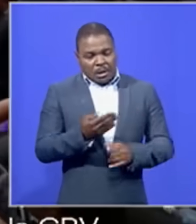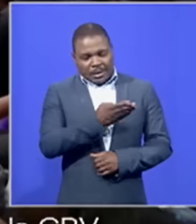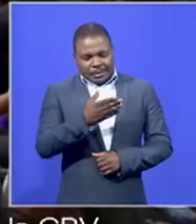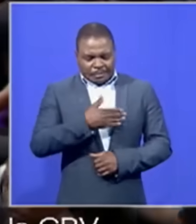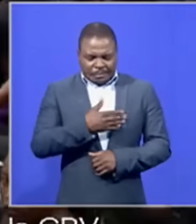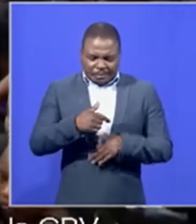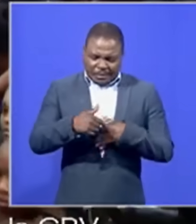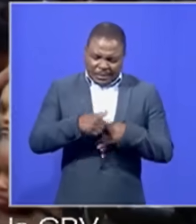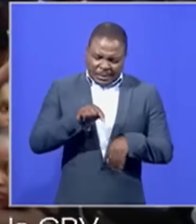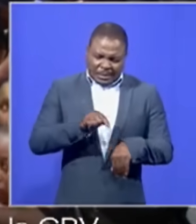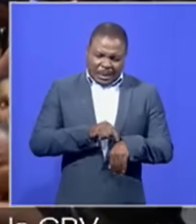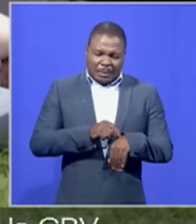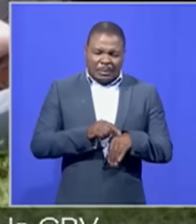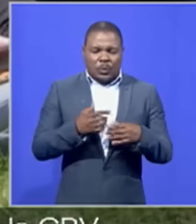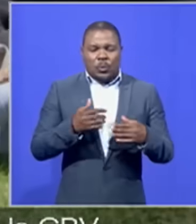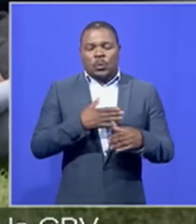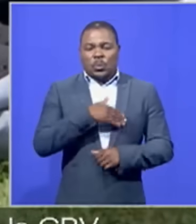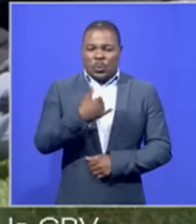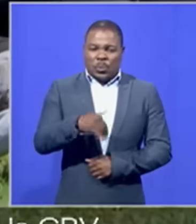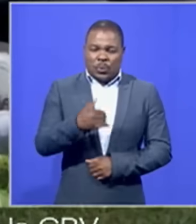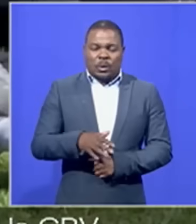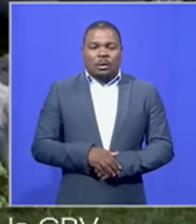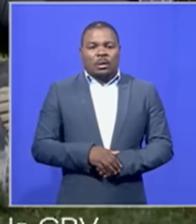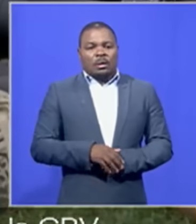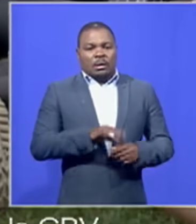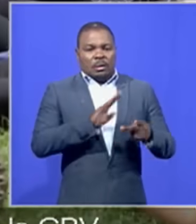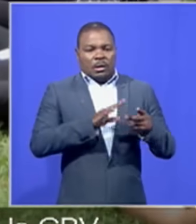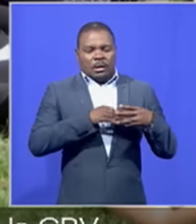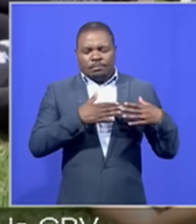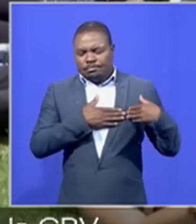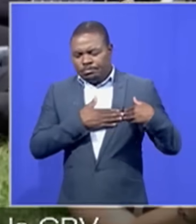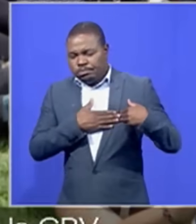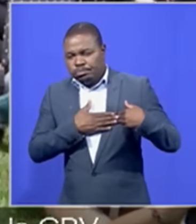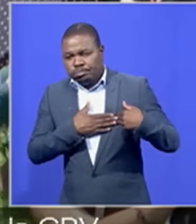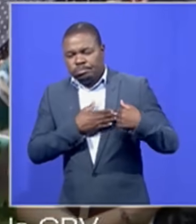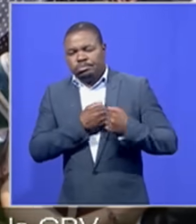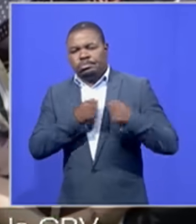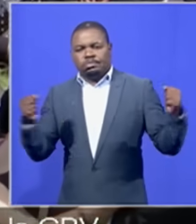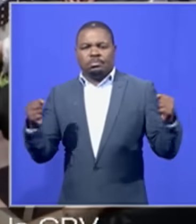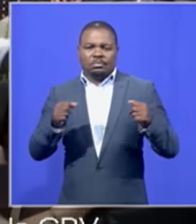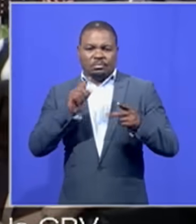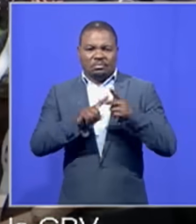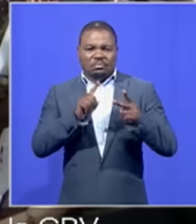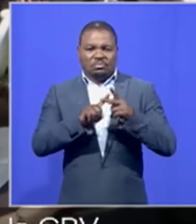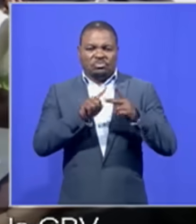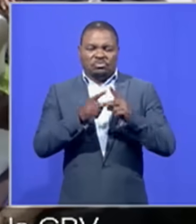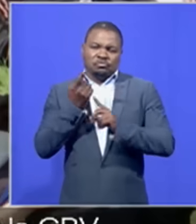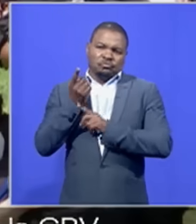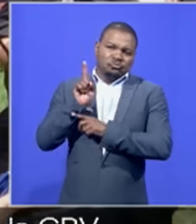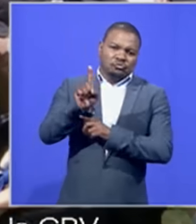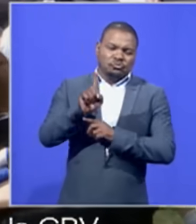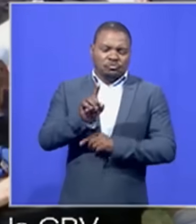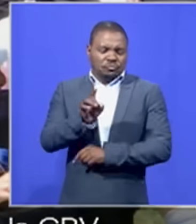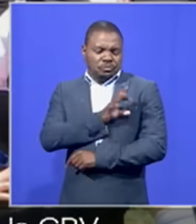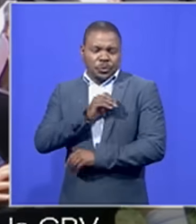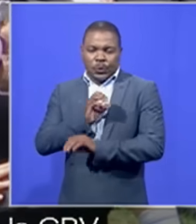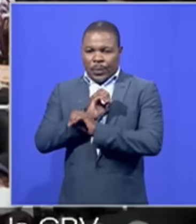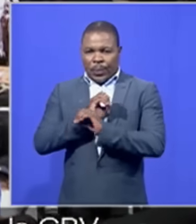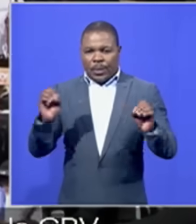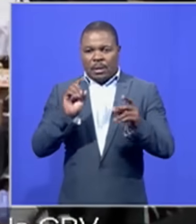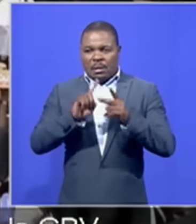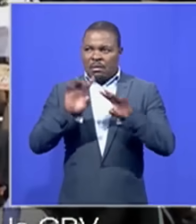botlhoko thata. Tšhono ya bone ya go thuba se se mo mafatlheng go ema mo phatlalatseng ntle le letshogo le go